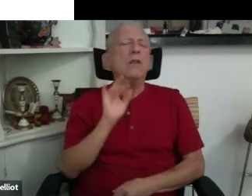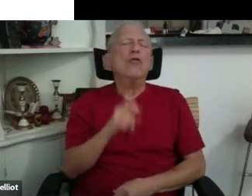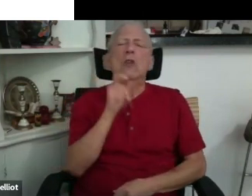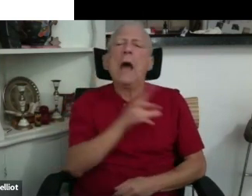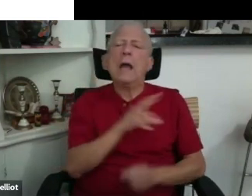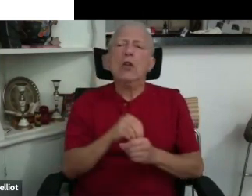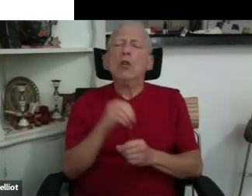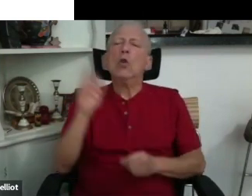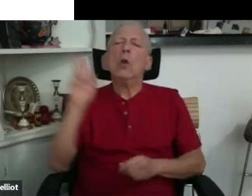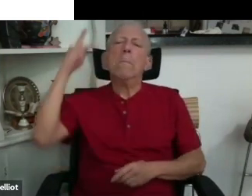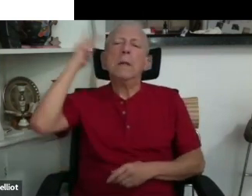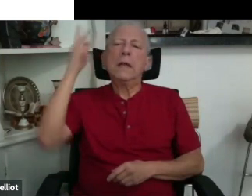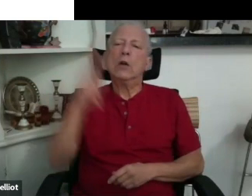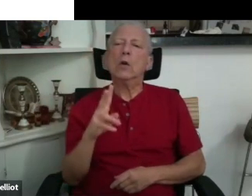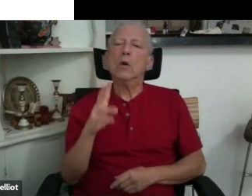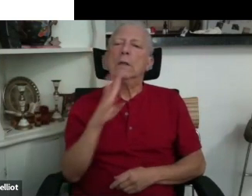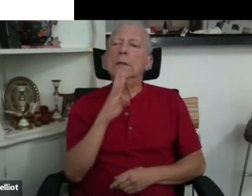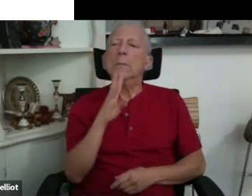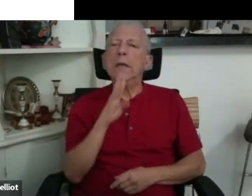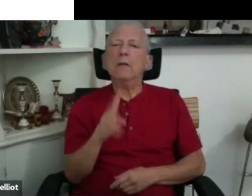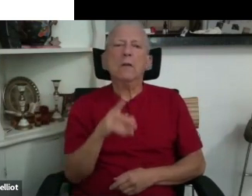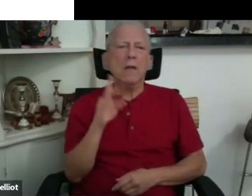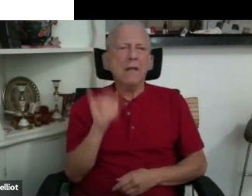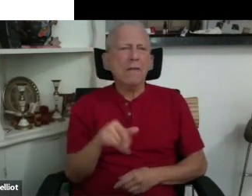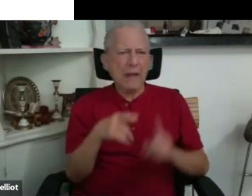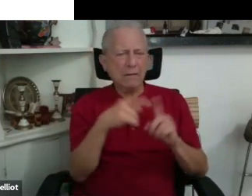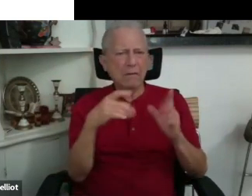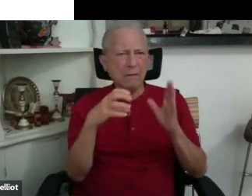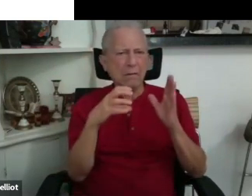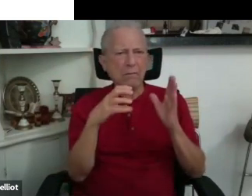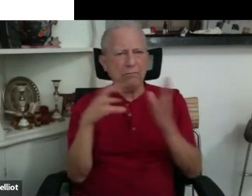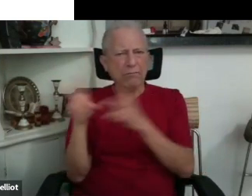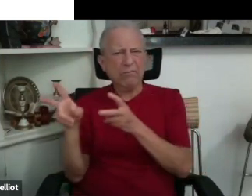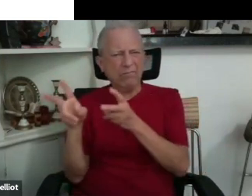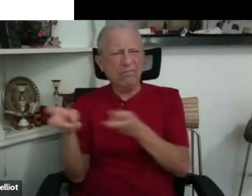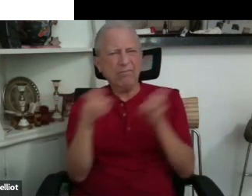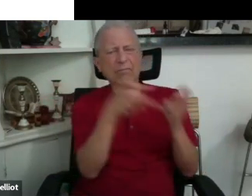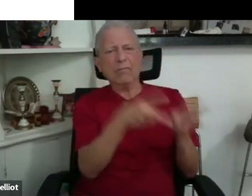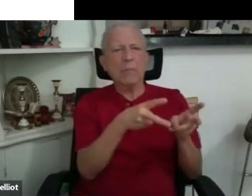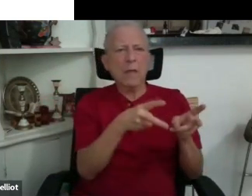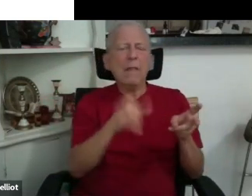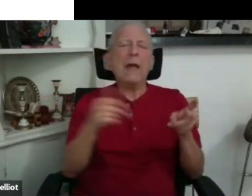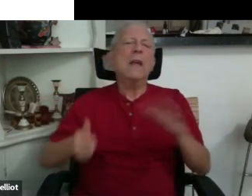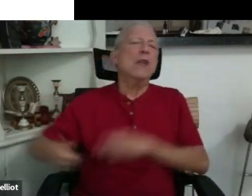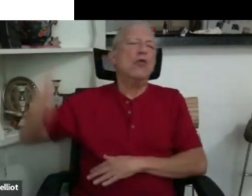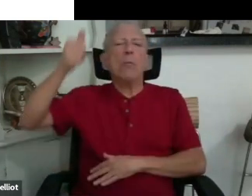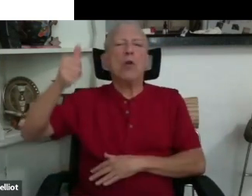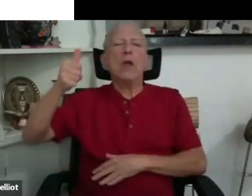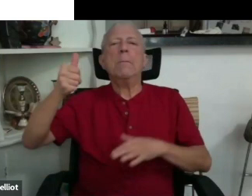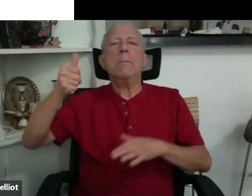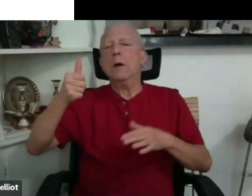independent advocacy. This is a quote from Holder versus Humanitarian Law Project, which is the key Supreme Court case on this